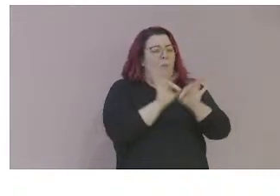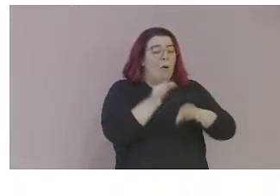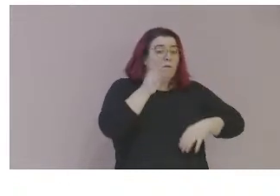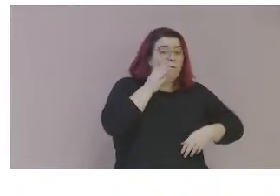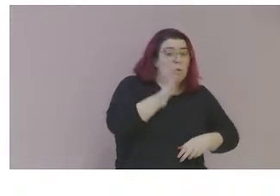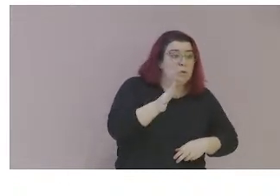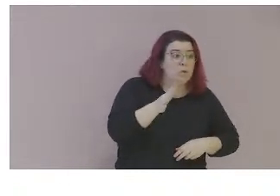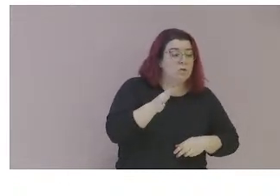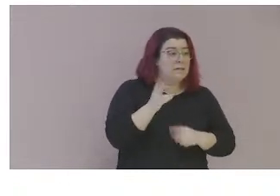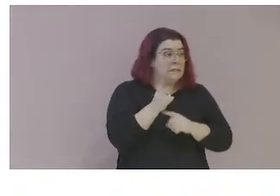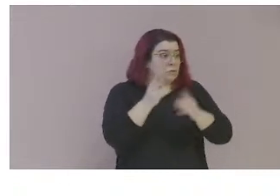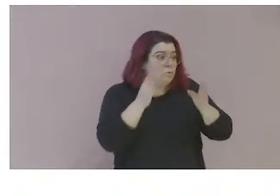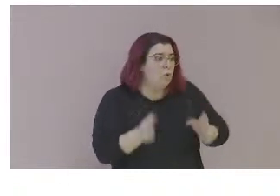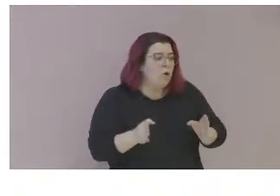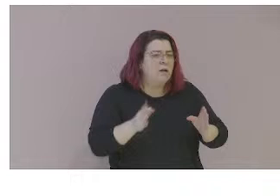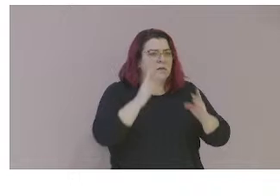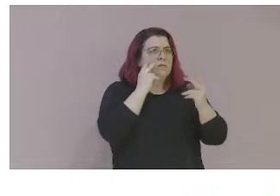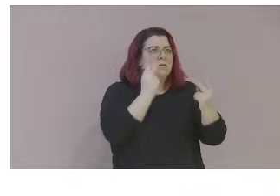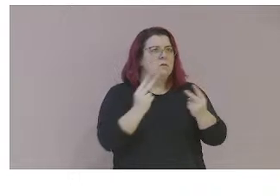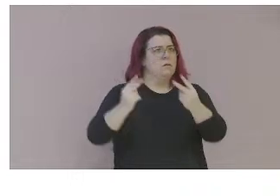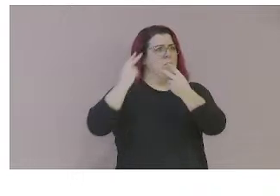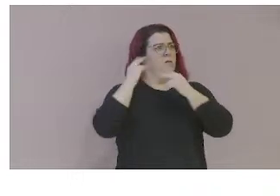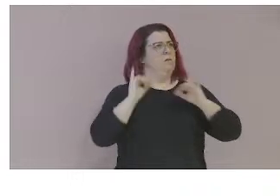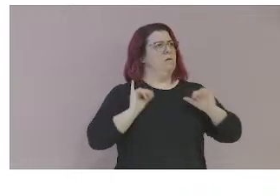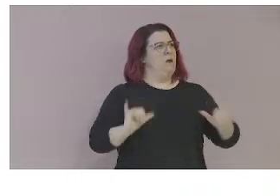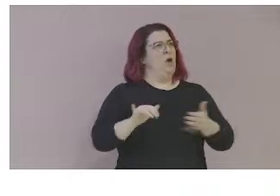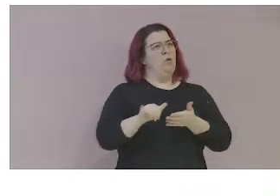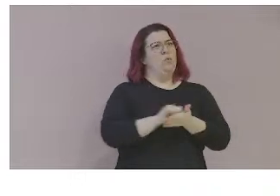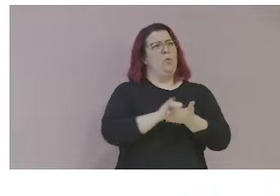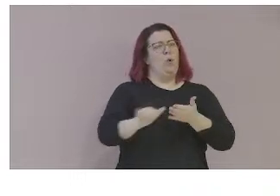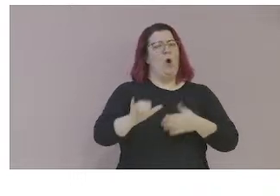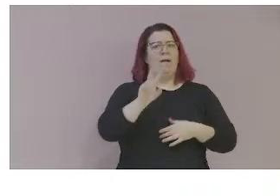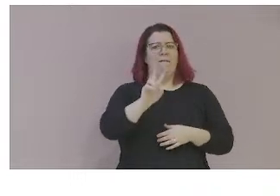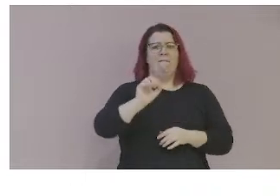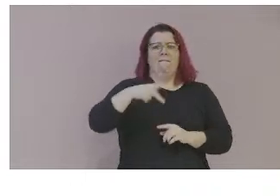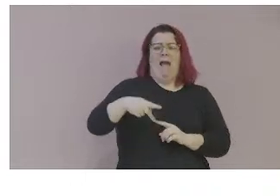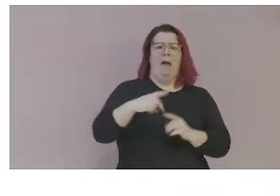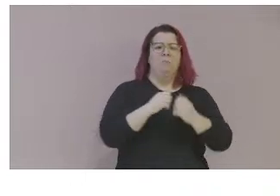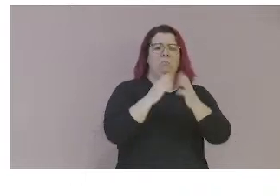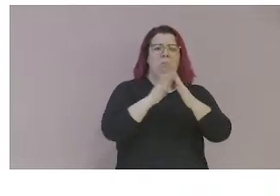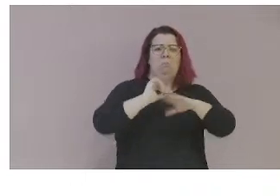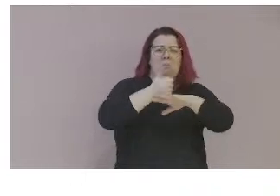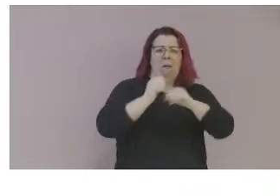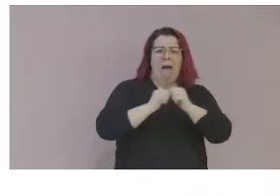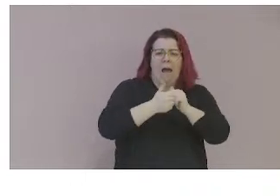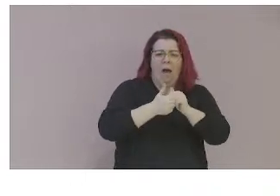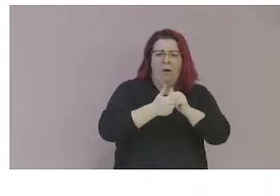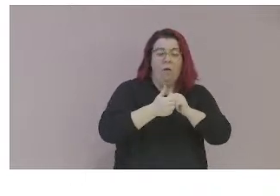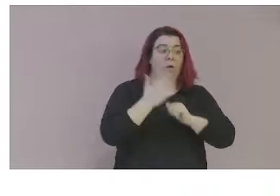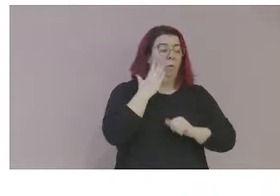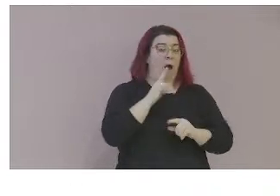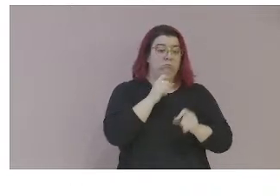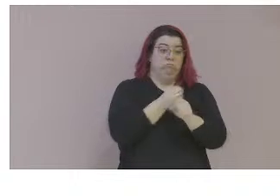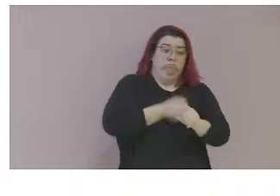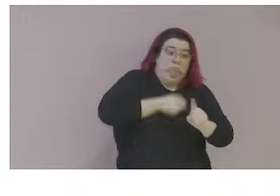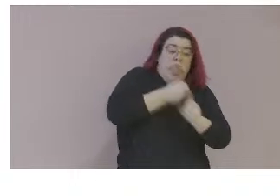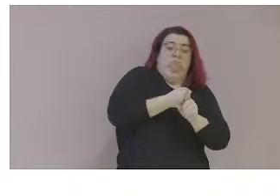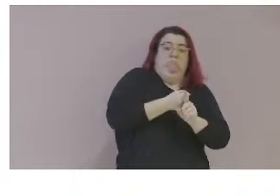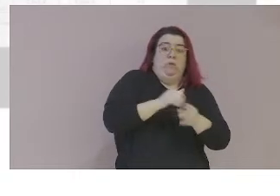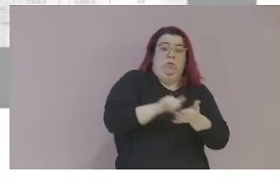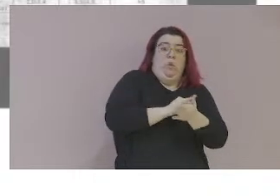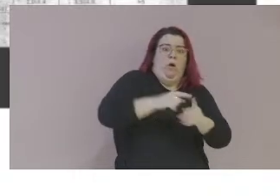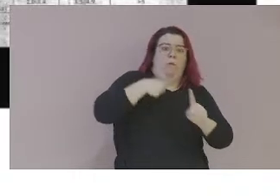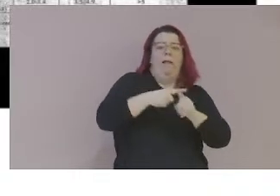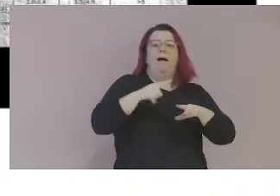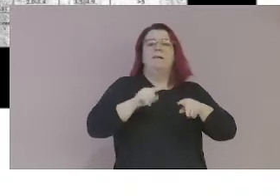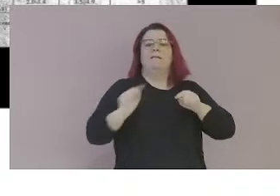ventilator allocation protocols were developed in New York, because they then influenced much of the country and beyond, but they declined to take them back. So right now